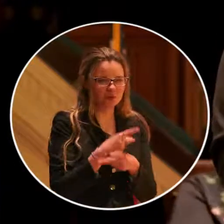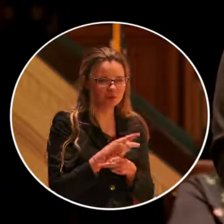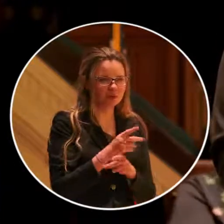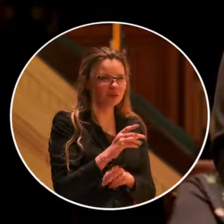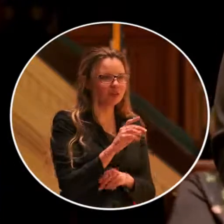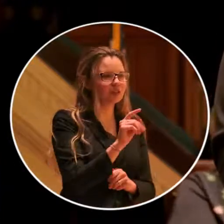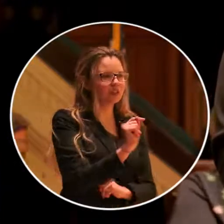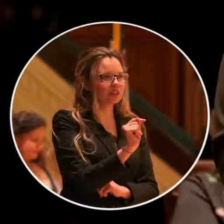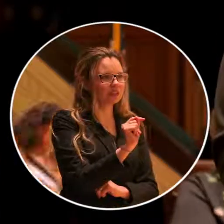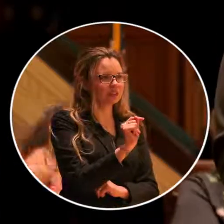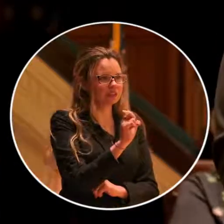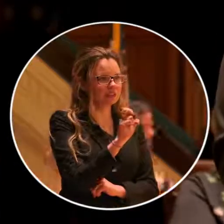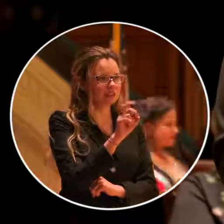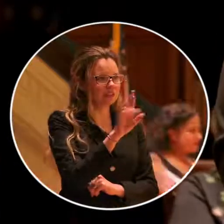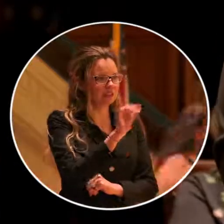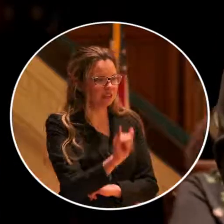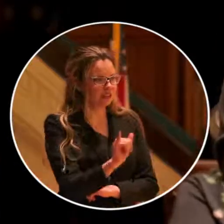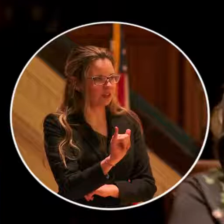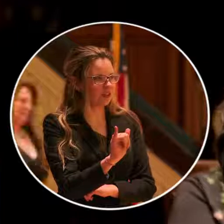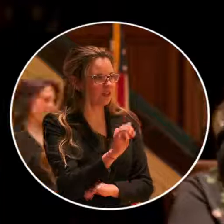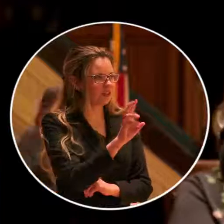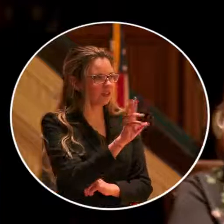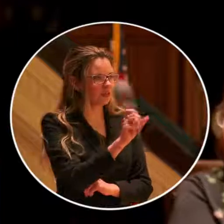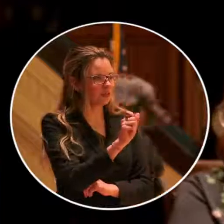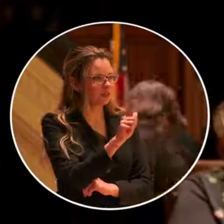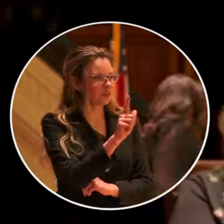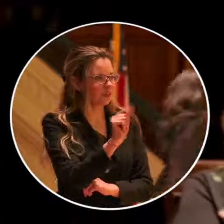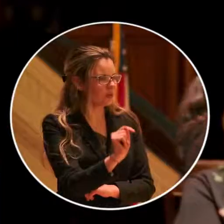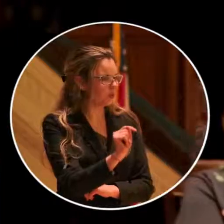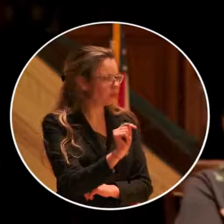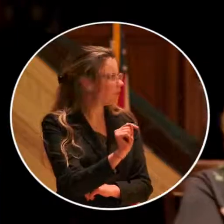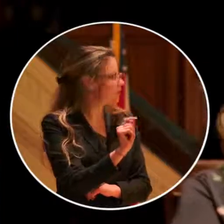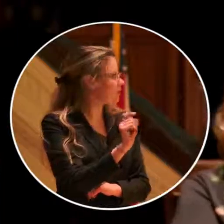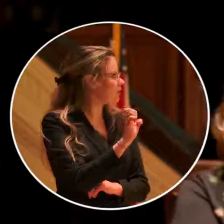Terry Pease, Taylor Torrance, and Walt Way.